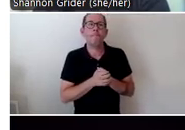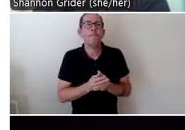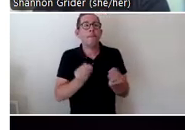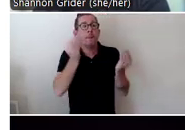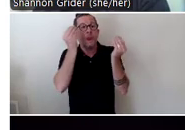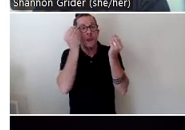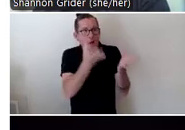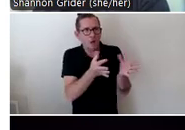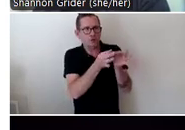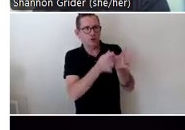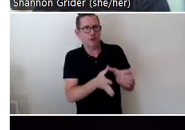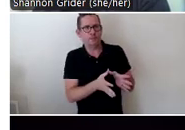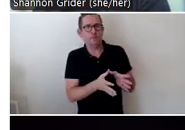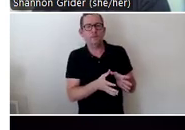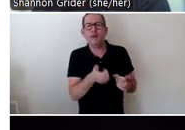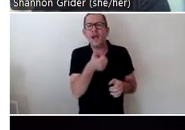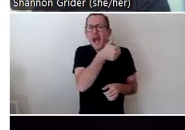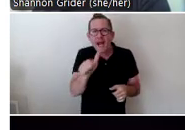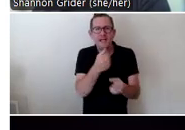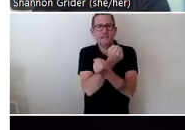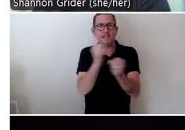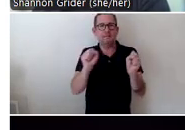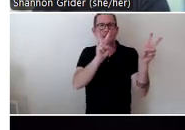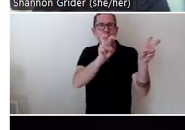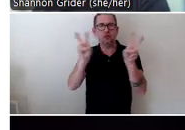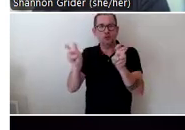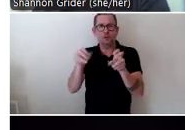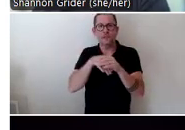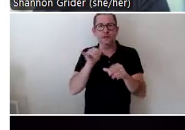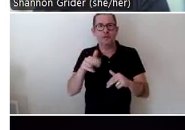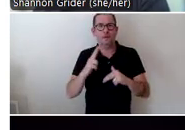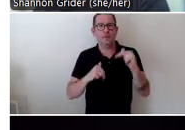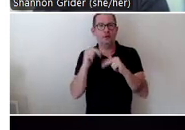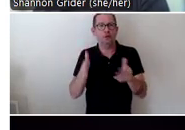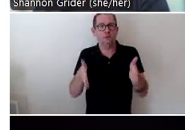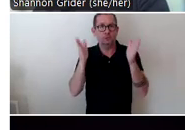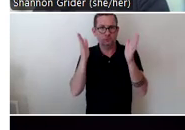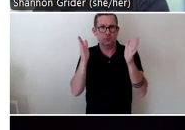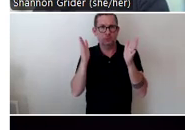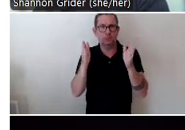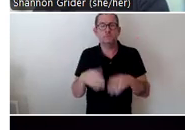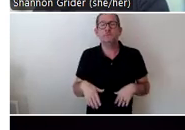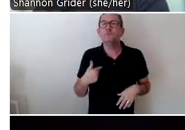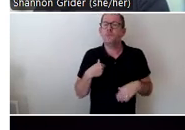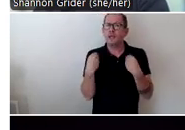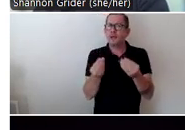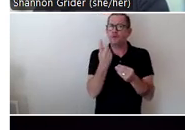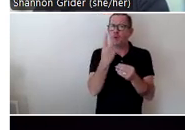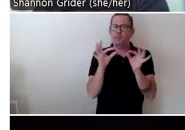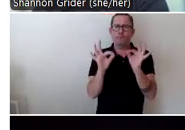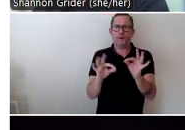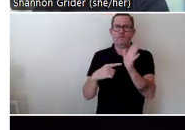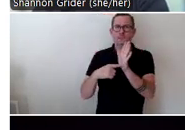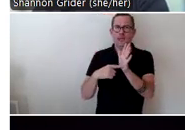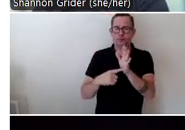change in schedule. Let the interpreter know if there are any safety issues currently going on